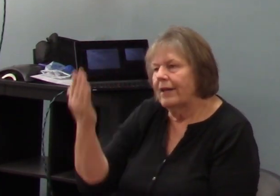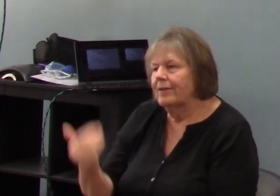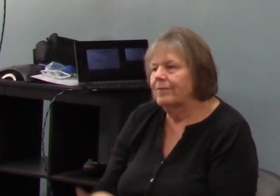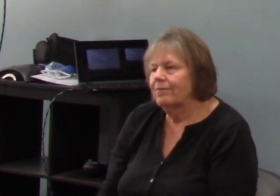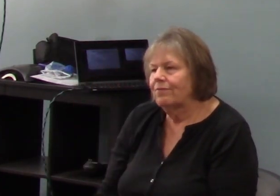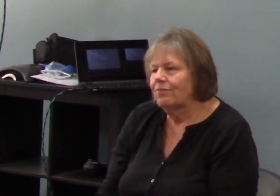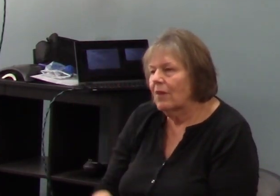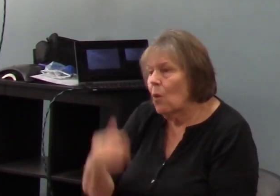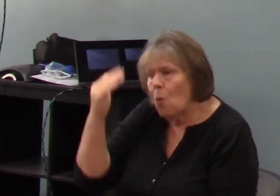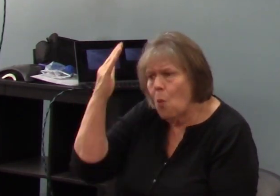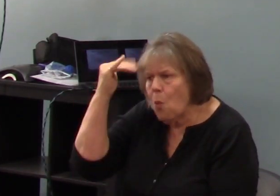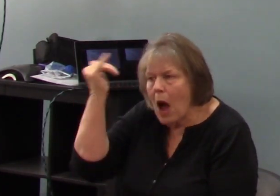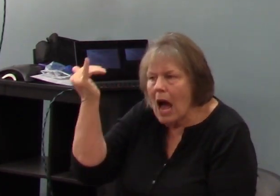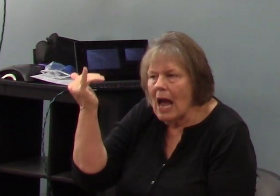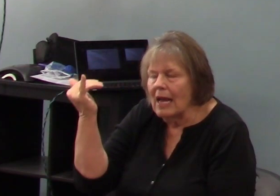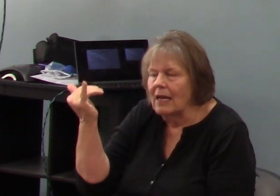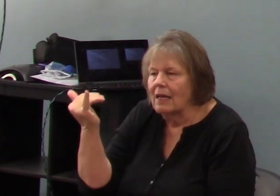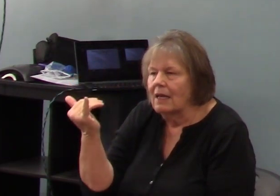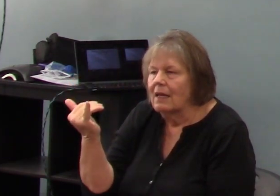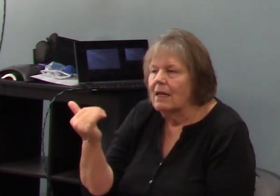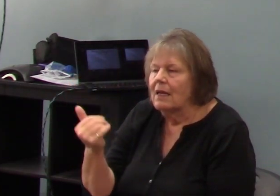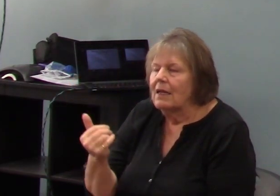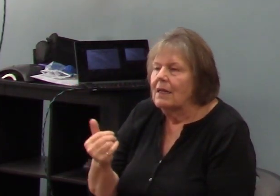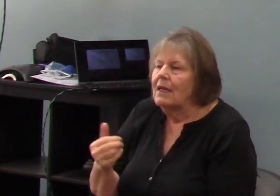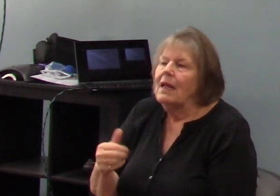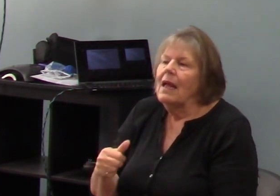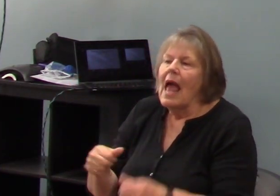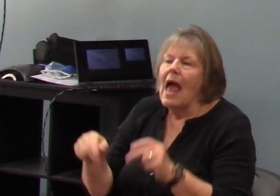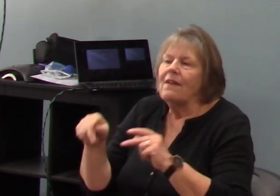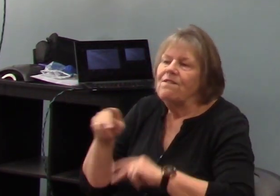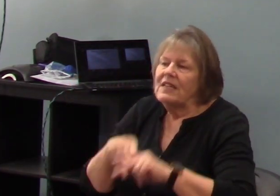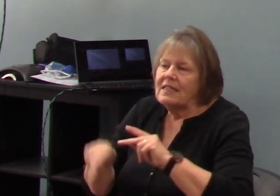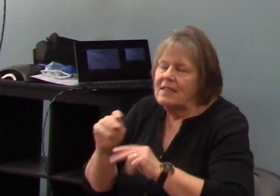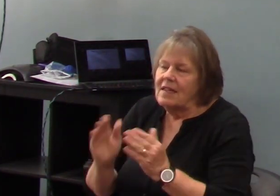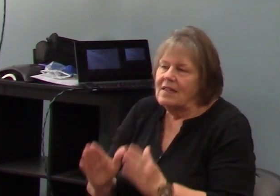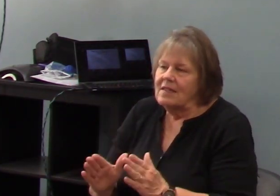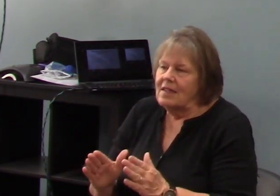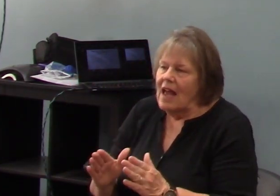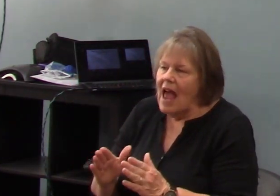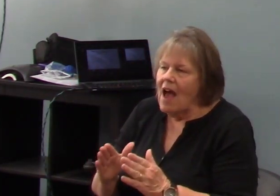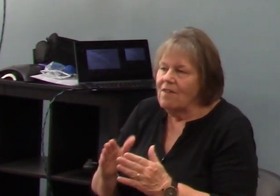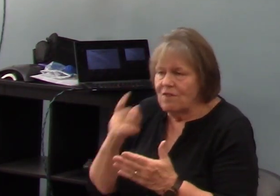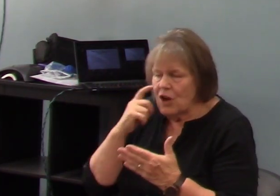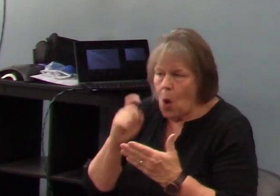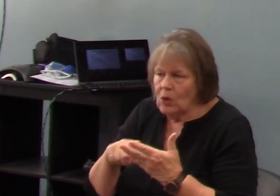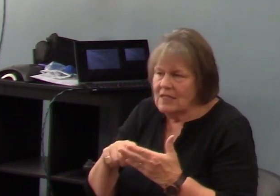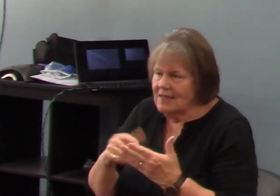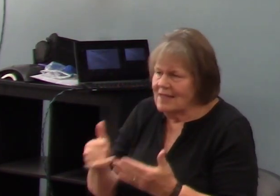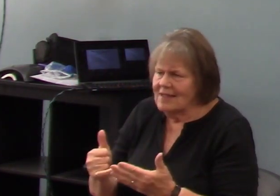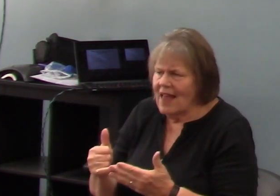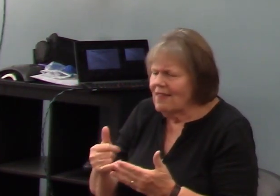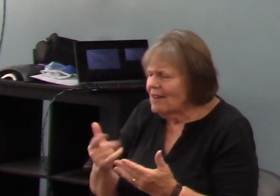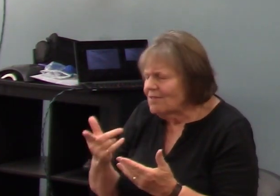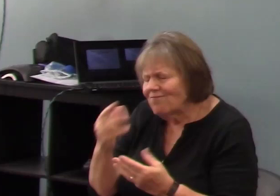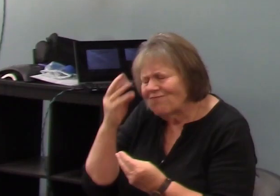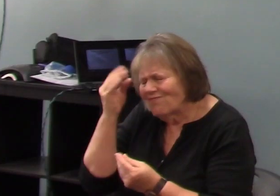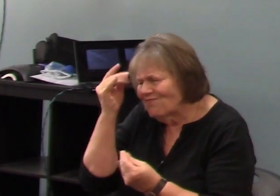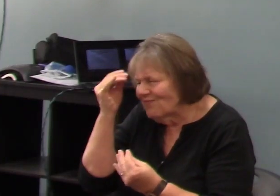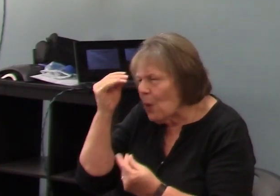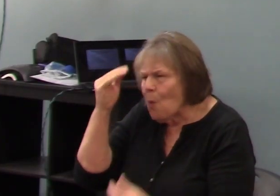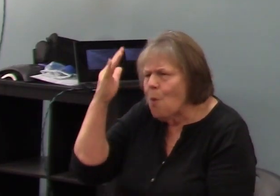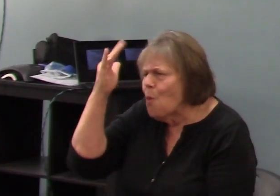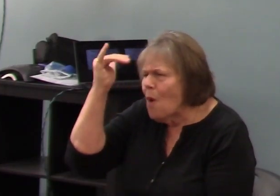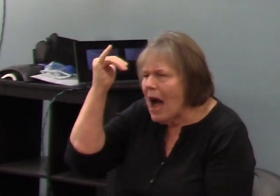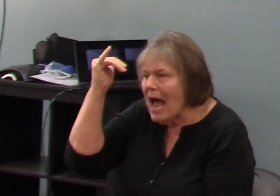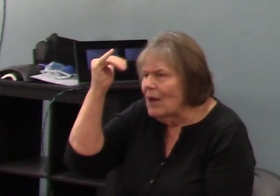Why is this? And physicists have been noticing this for almost 50 years now, and they've been trying to figure out, okay, why is it just